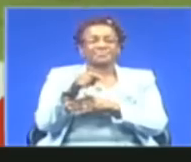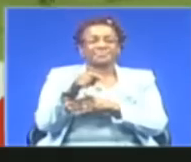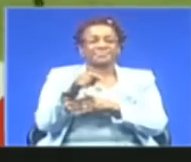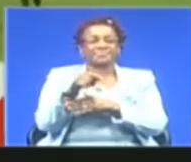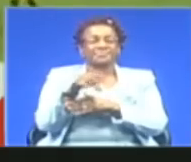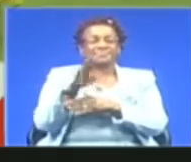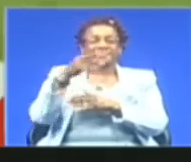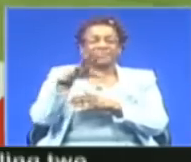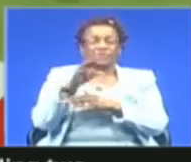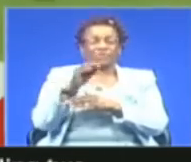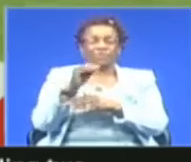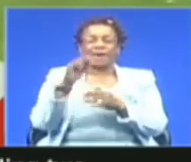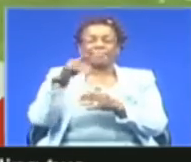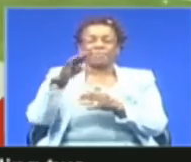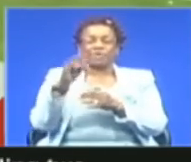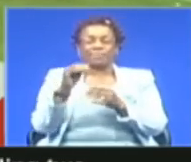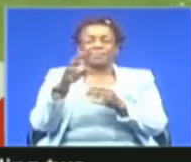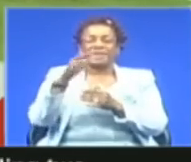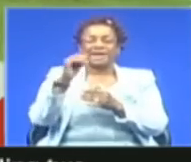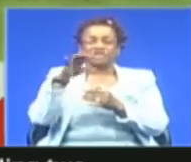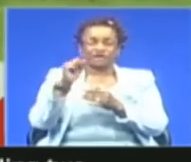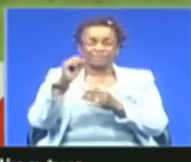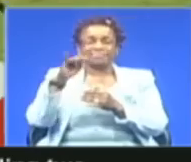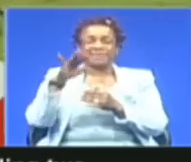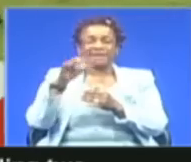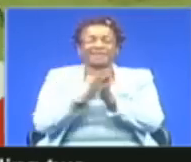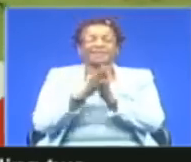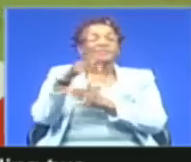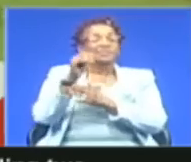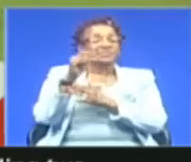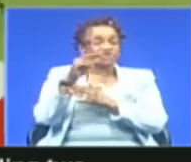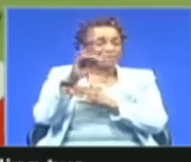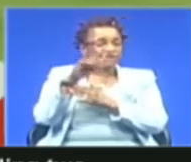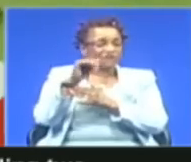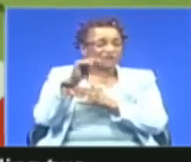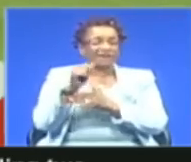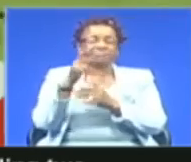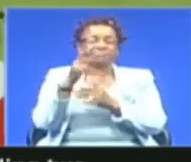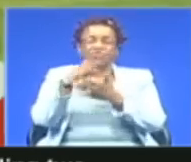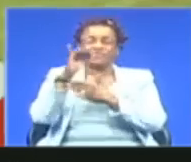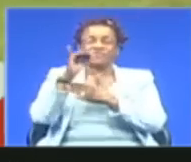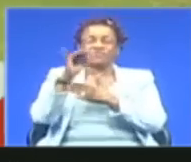Matthew Odongo, Apollo Otieno, Hashim Sempala and Jackson Macharia won target for the Brewers.